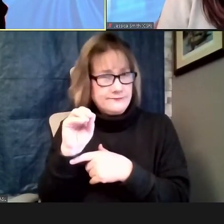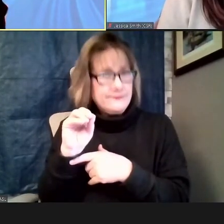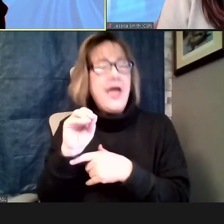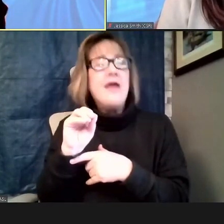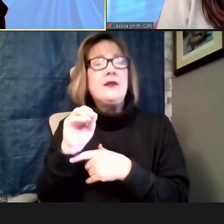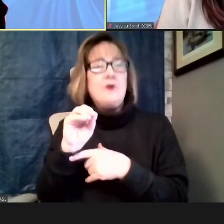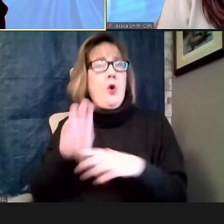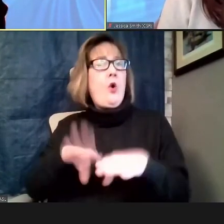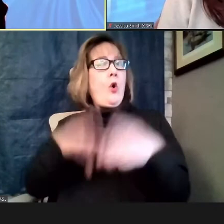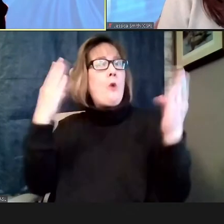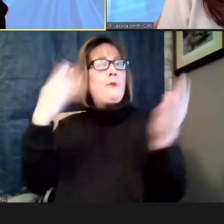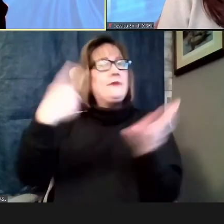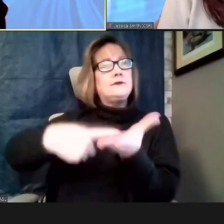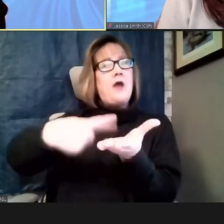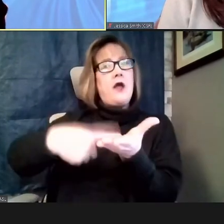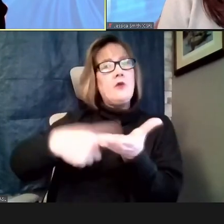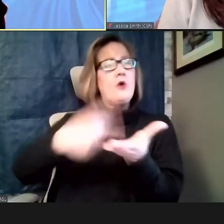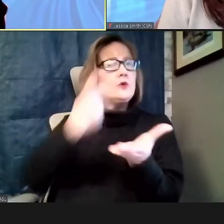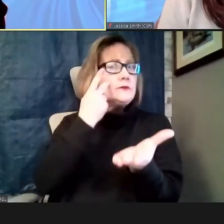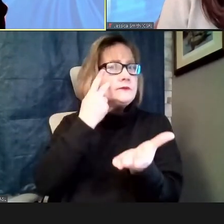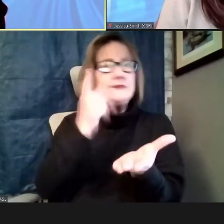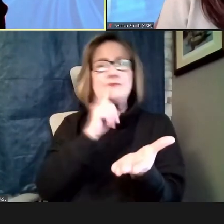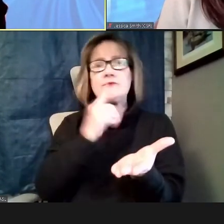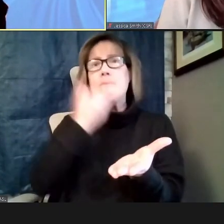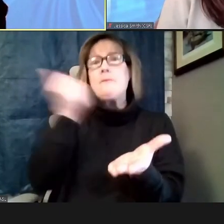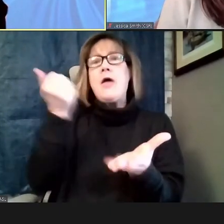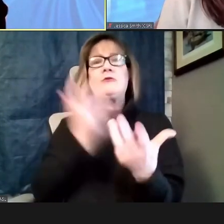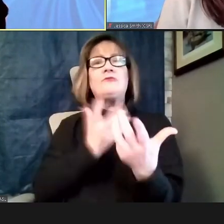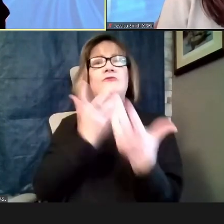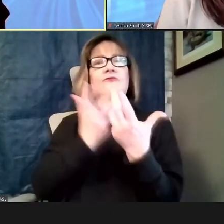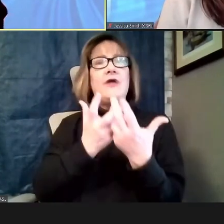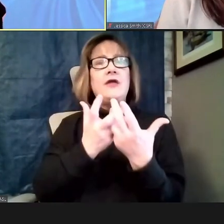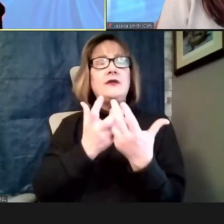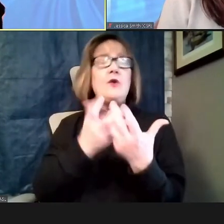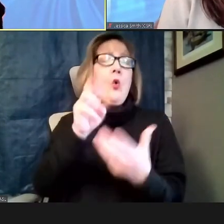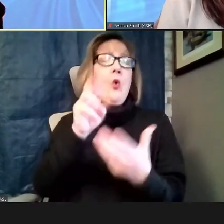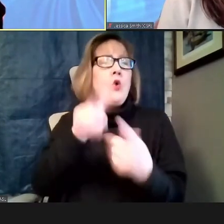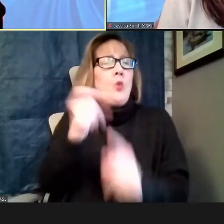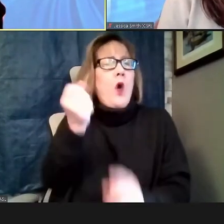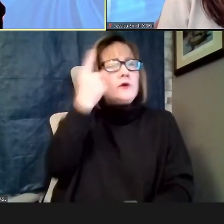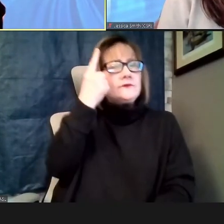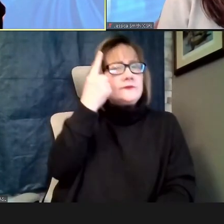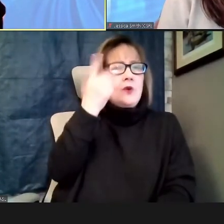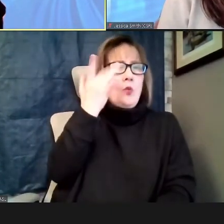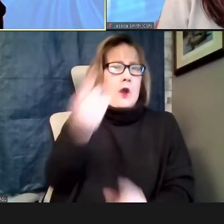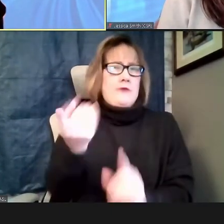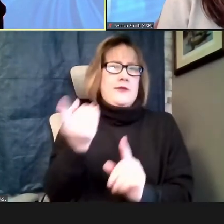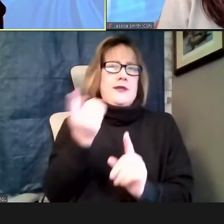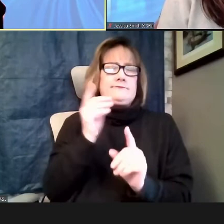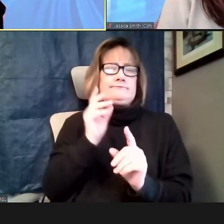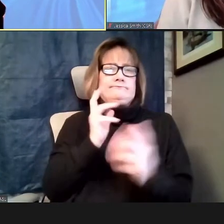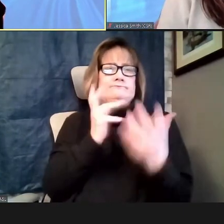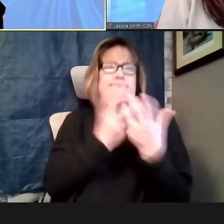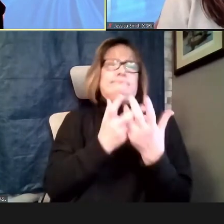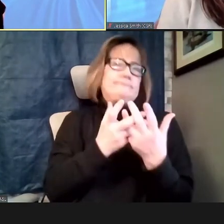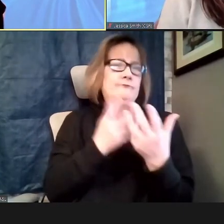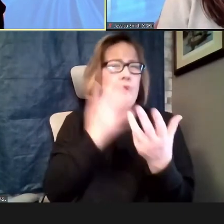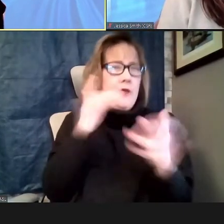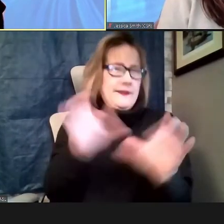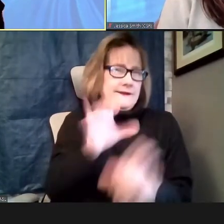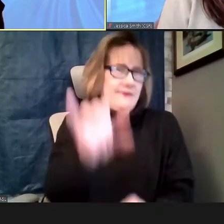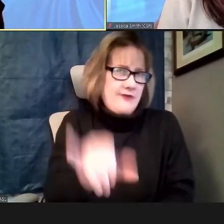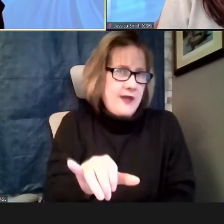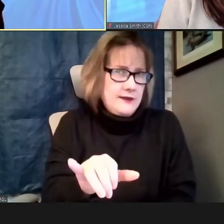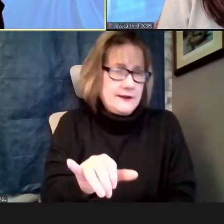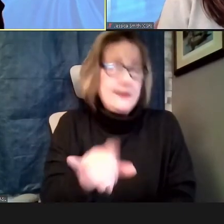the dialogue about seeing whether there's a better fit, or at least to understand the fit that is done. It